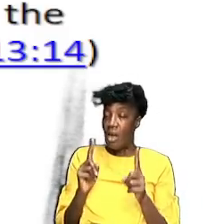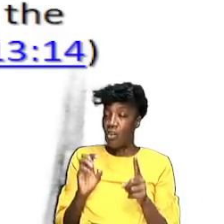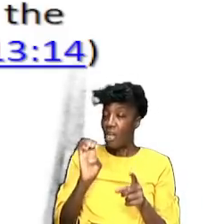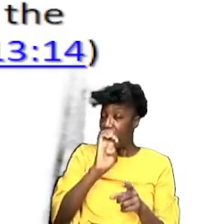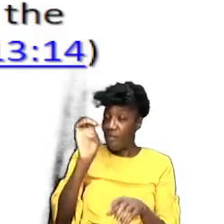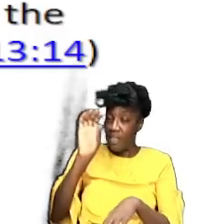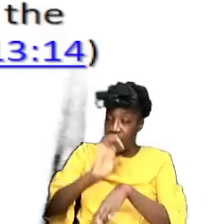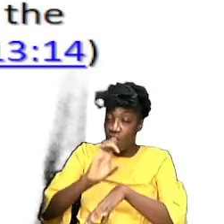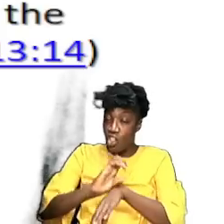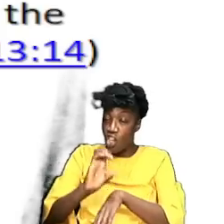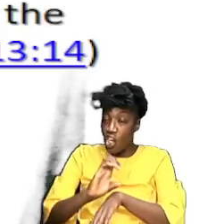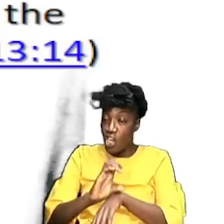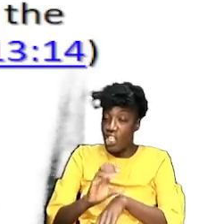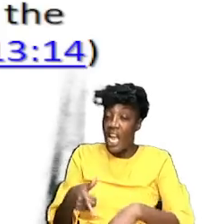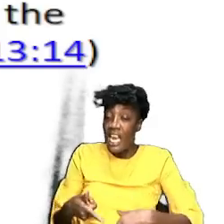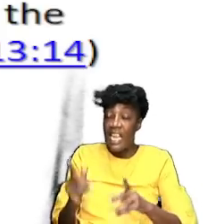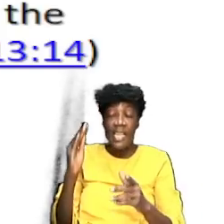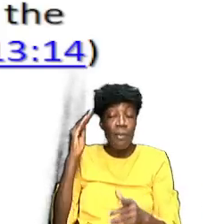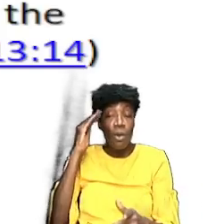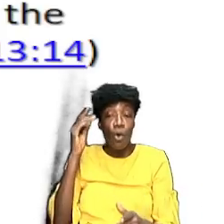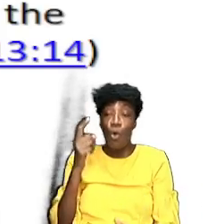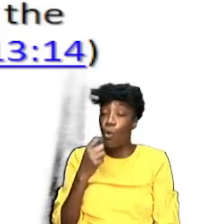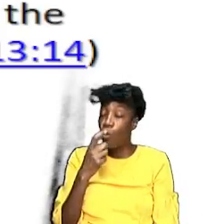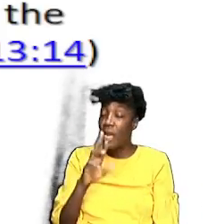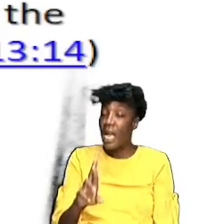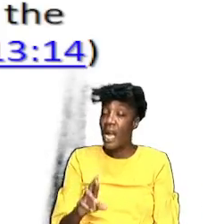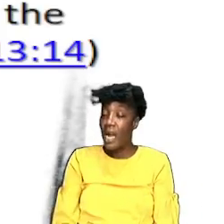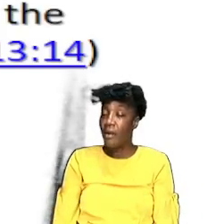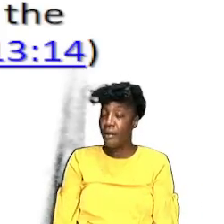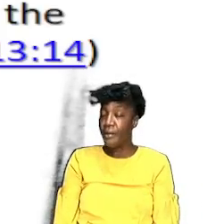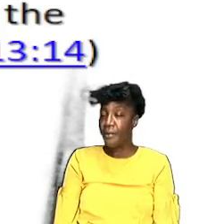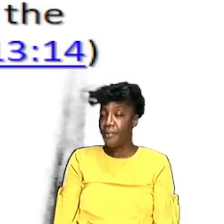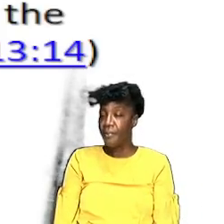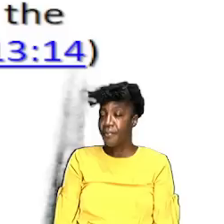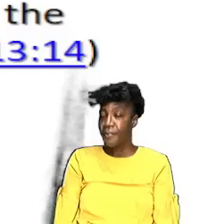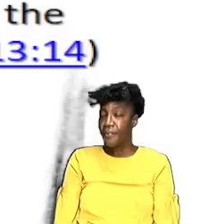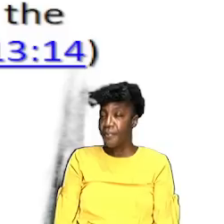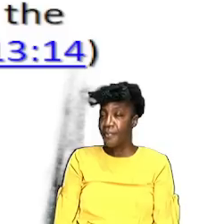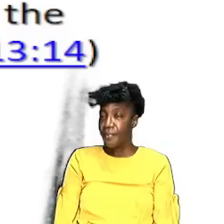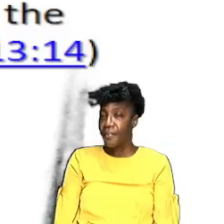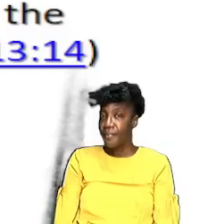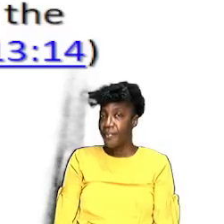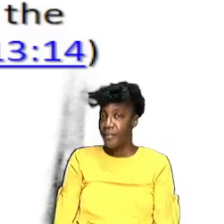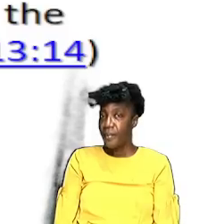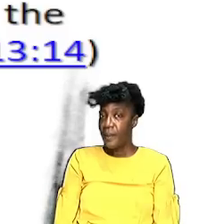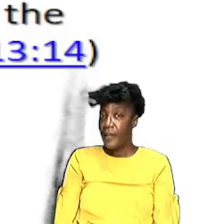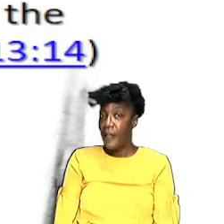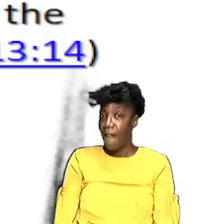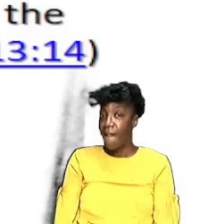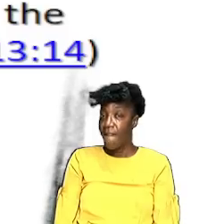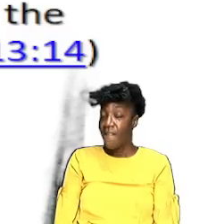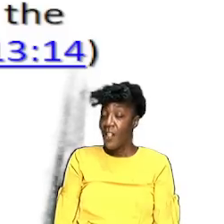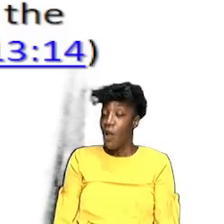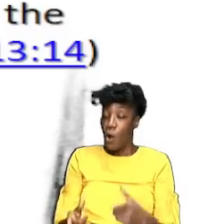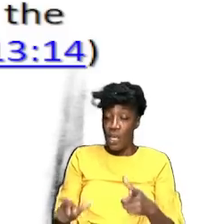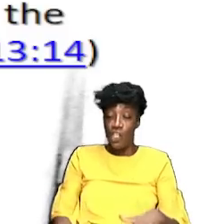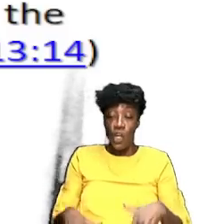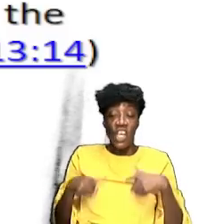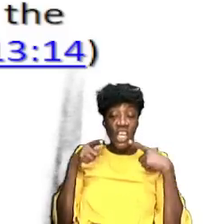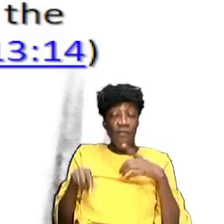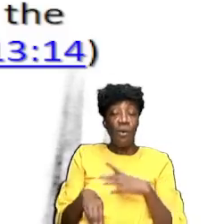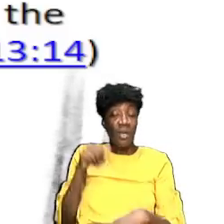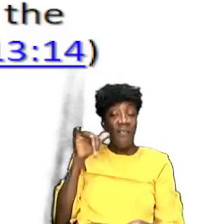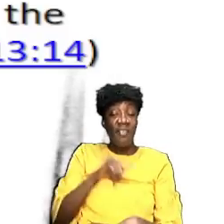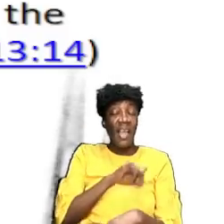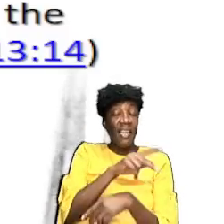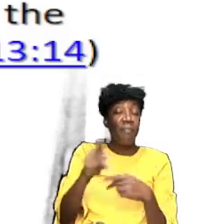and letting them know who they are, their position in Christ, having addressed the Ephesian church and letting them know how they should live out of that